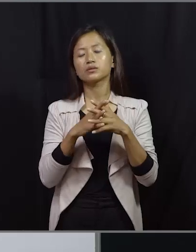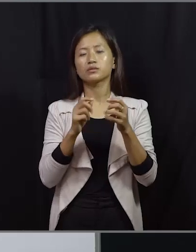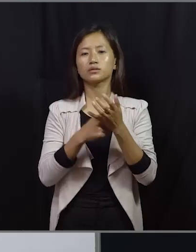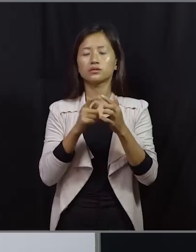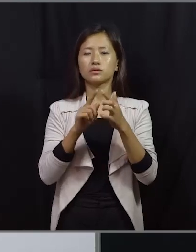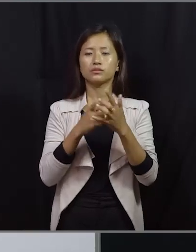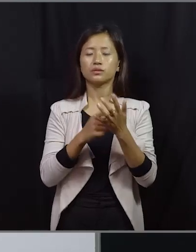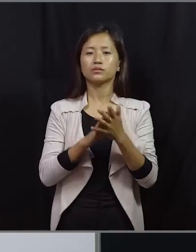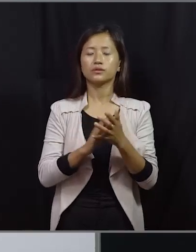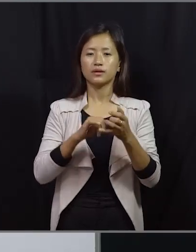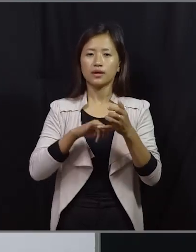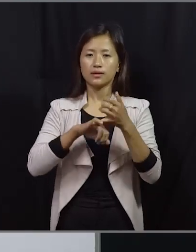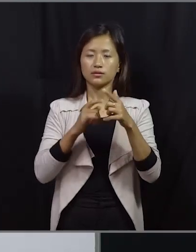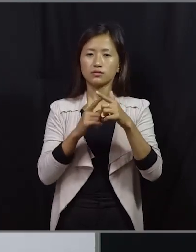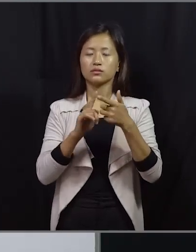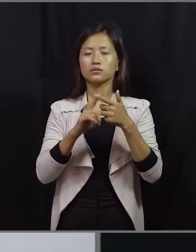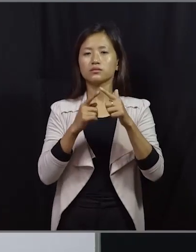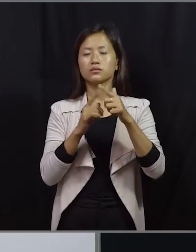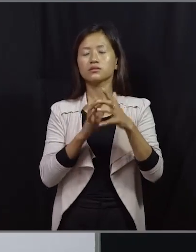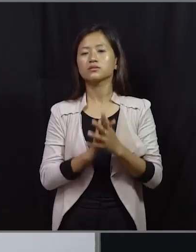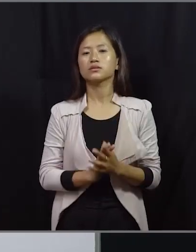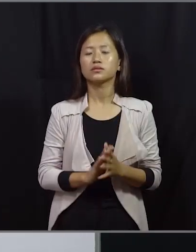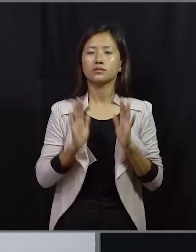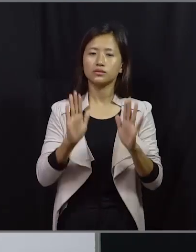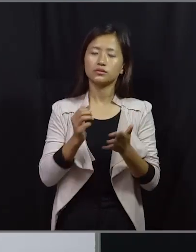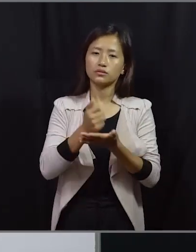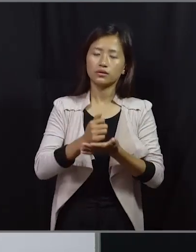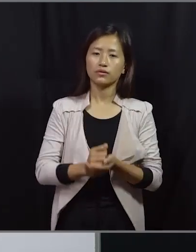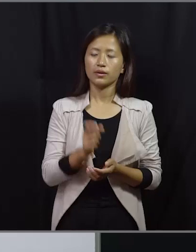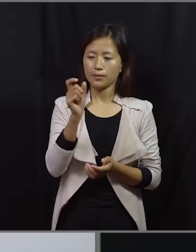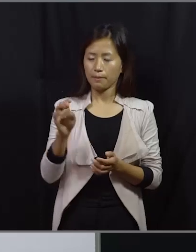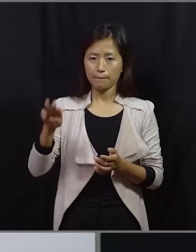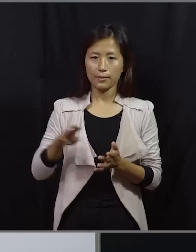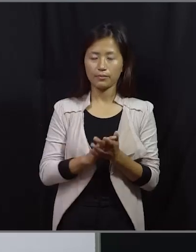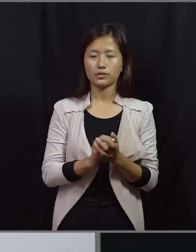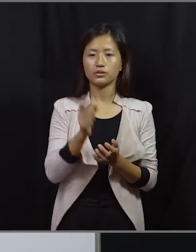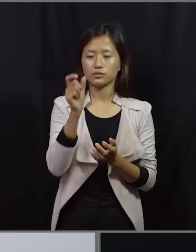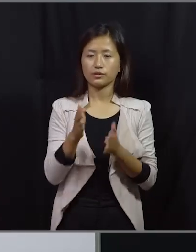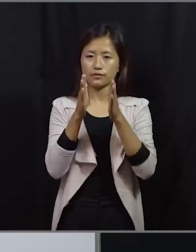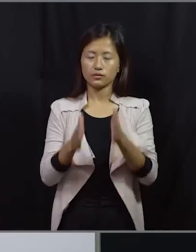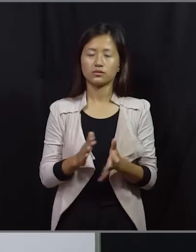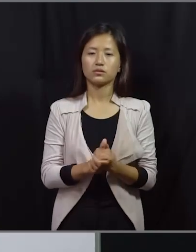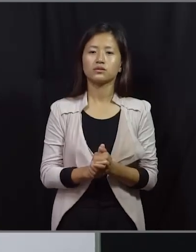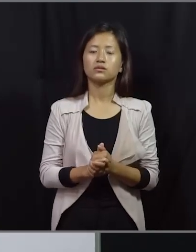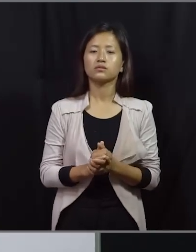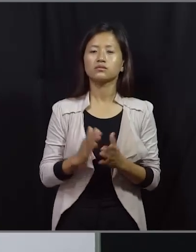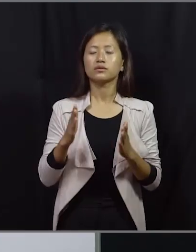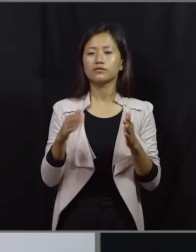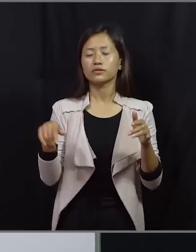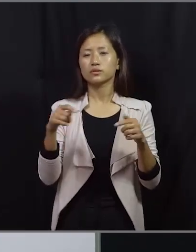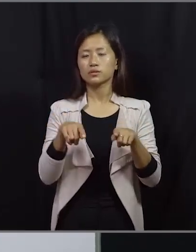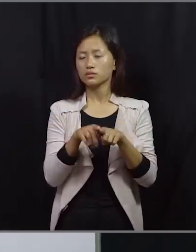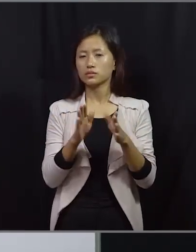get confused. Here every set should have a, every member should be a set. See, we have brackets.